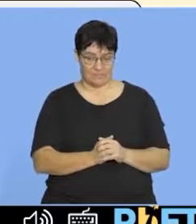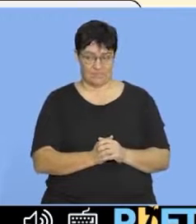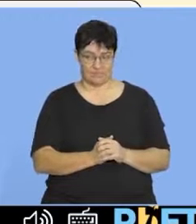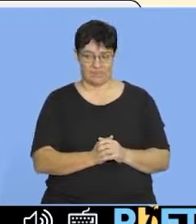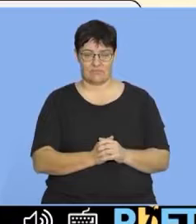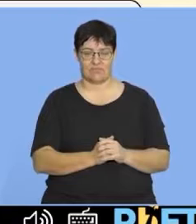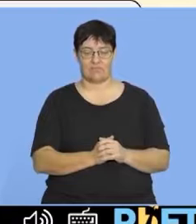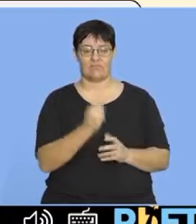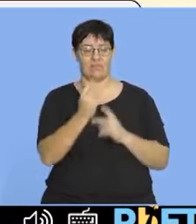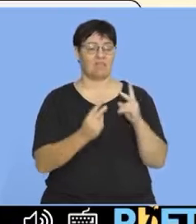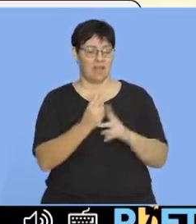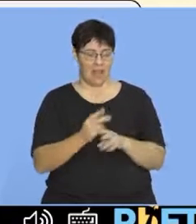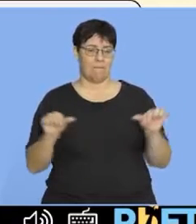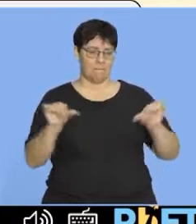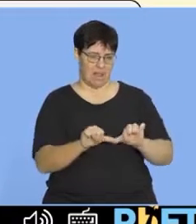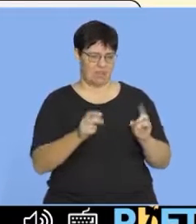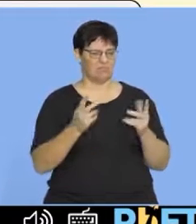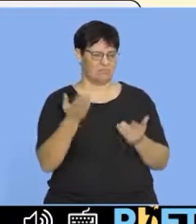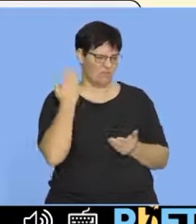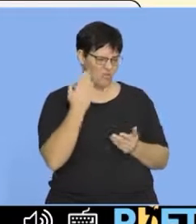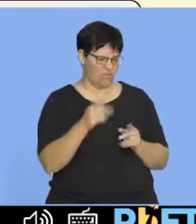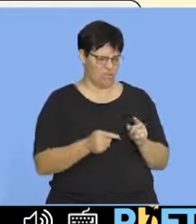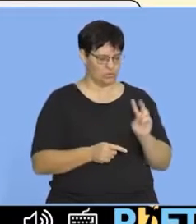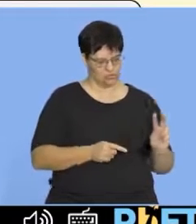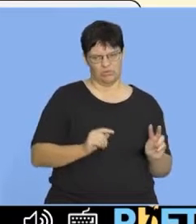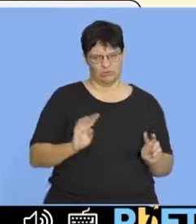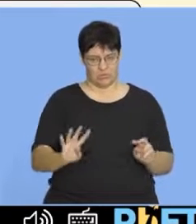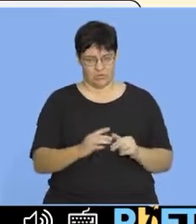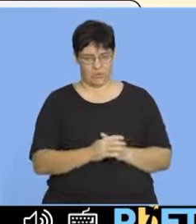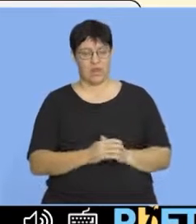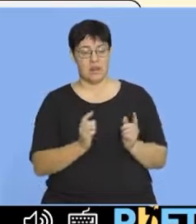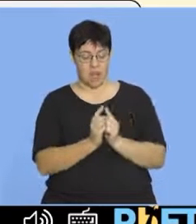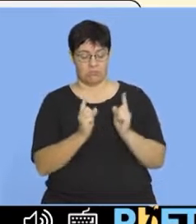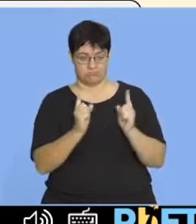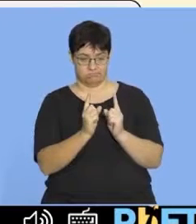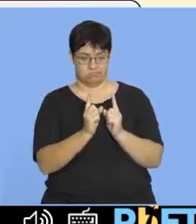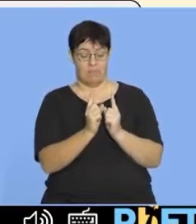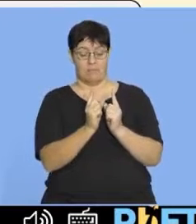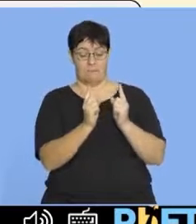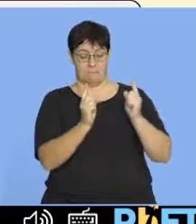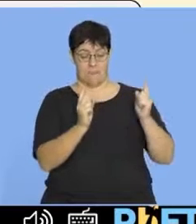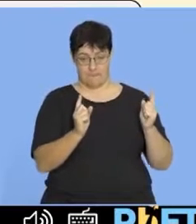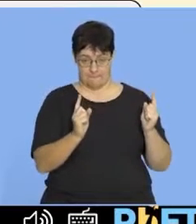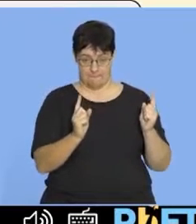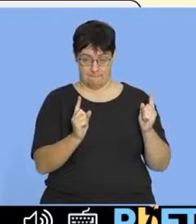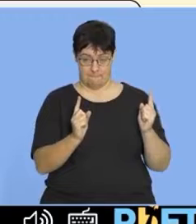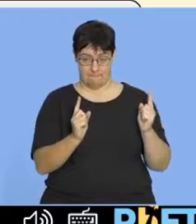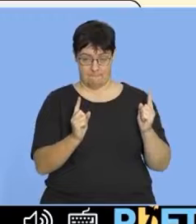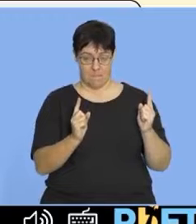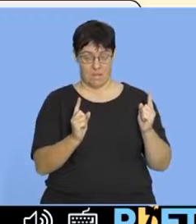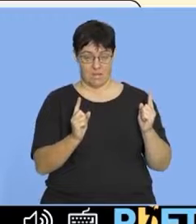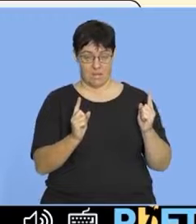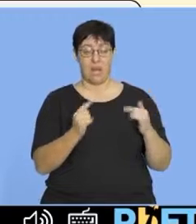Let's reset these to what we had, and let's increase the distance. So if I go to